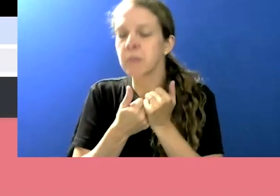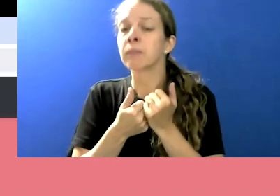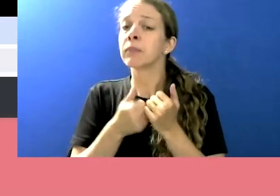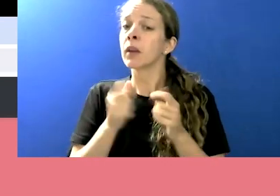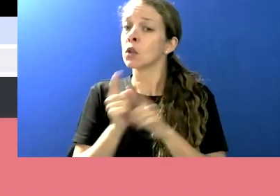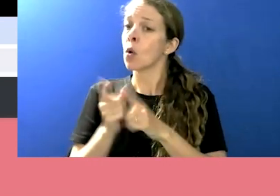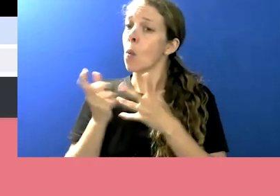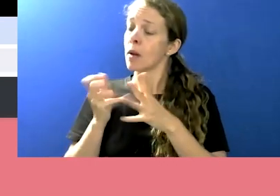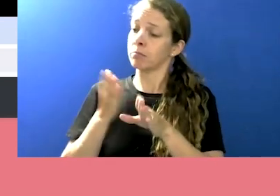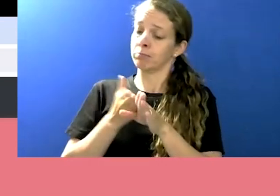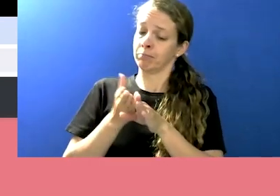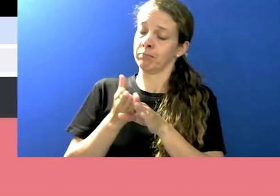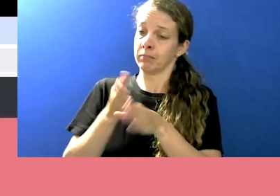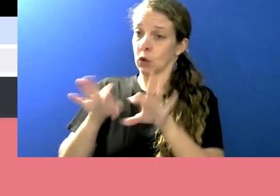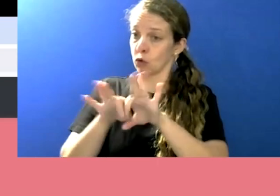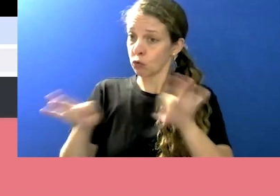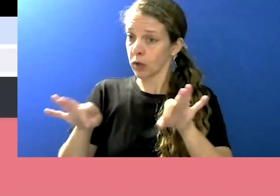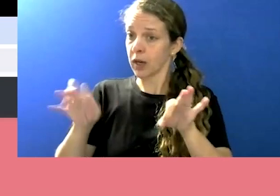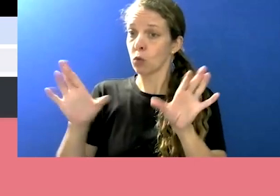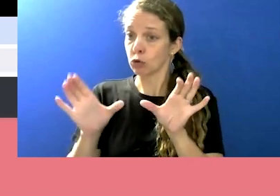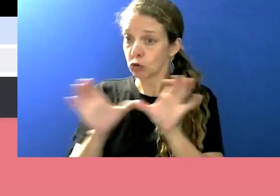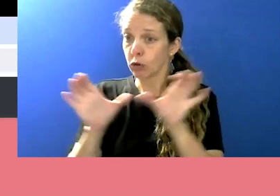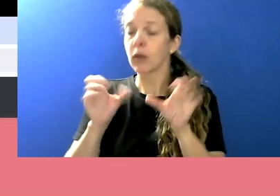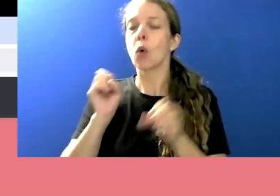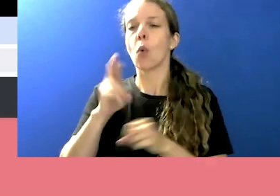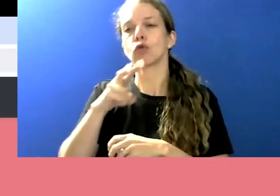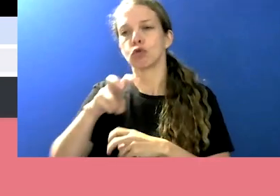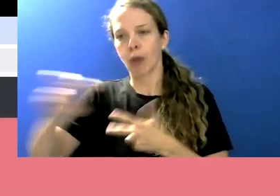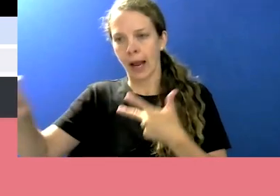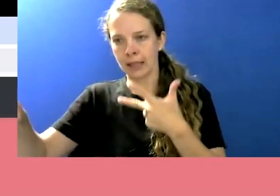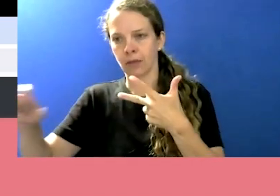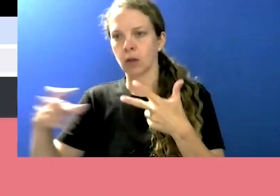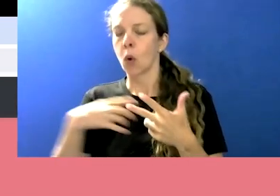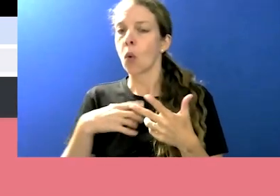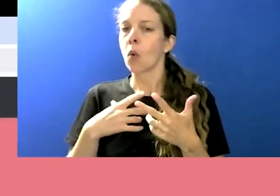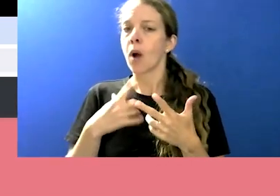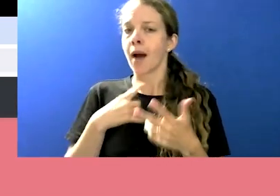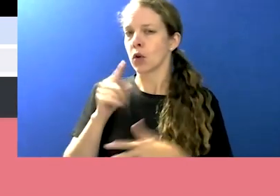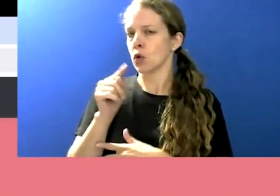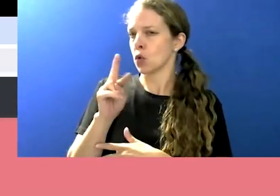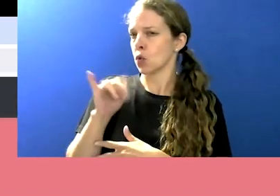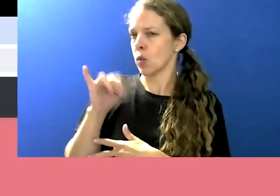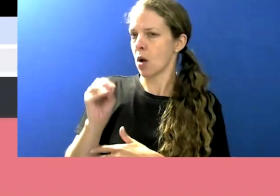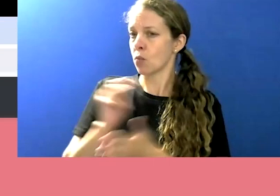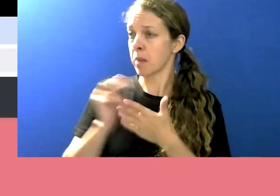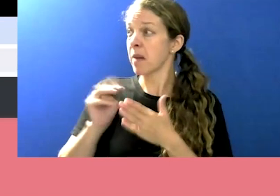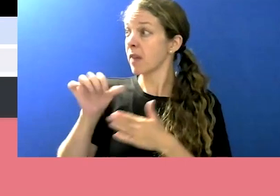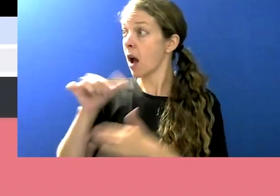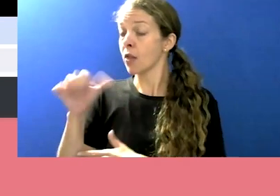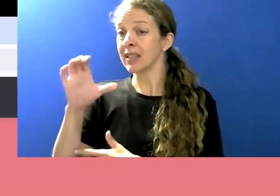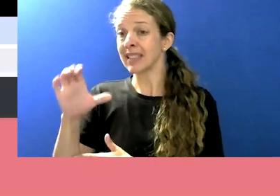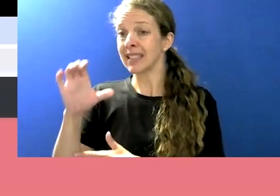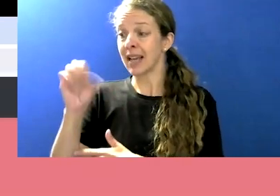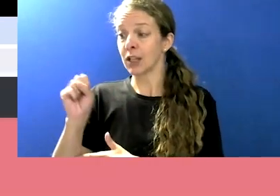degree or a certificate, or also to transfer. So we do have also essentially a TRiO program at other CSUs or